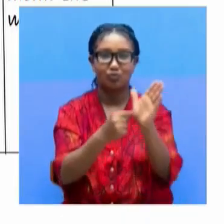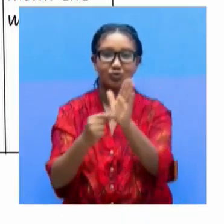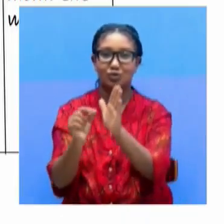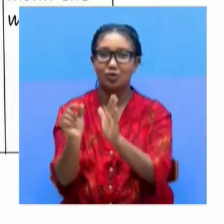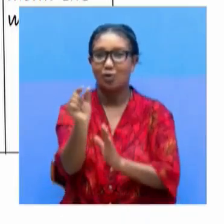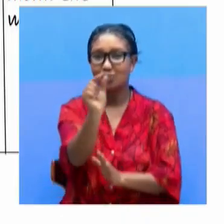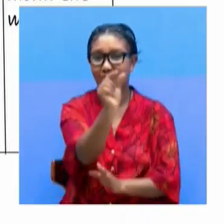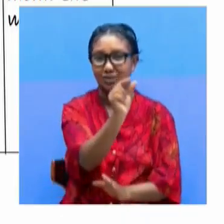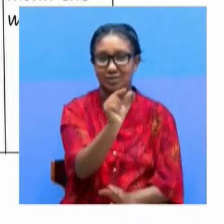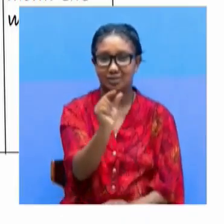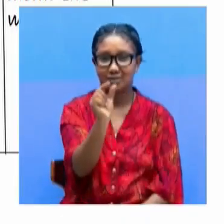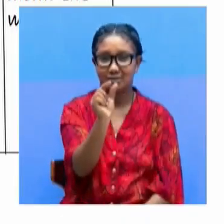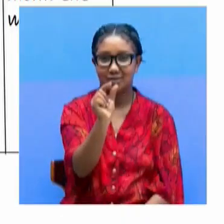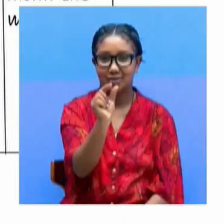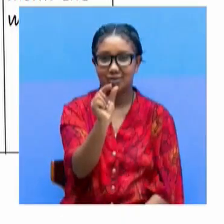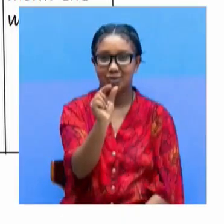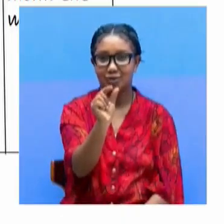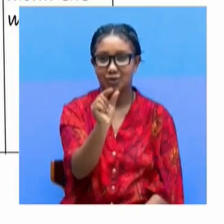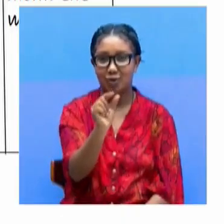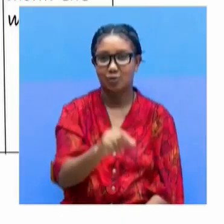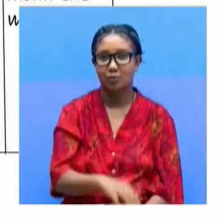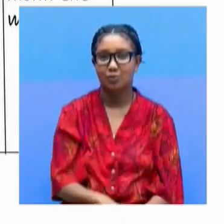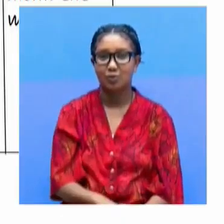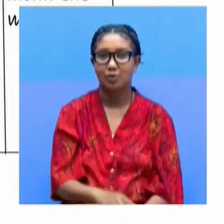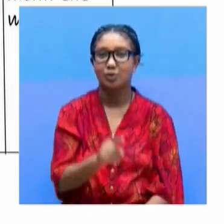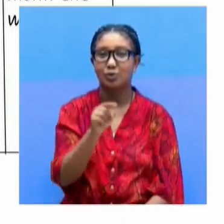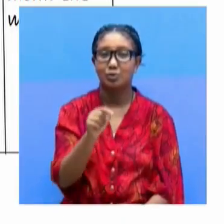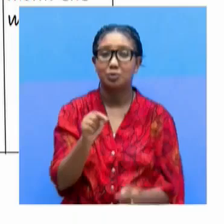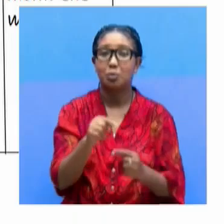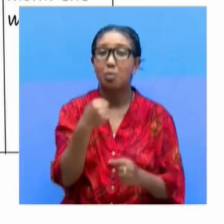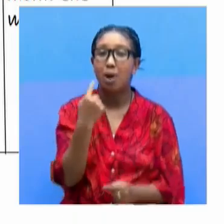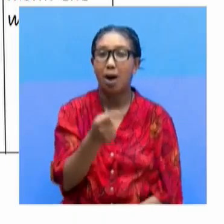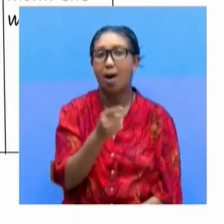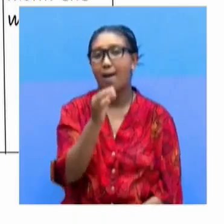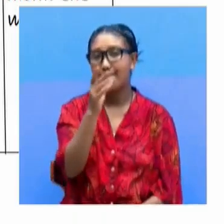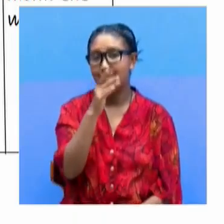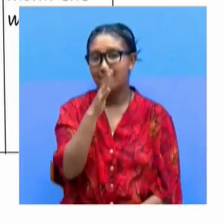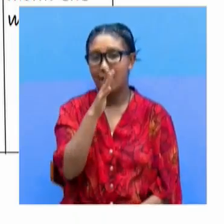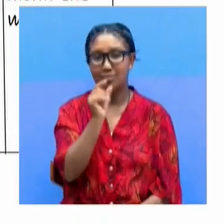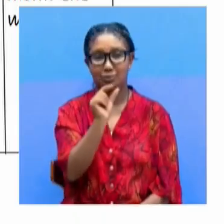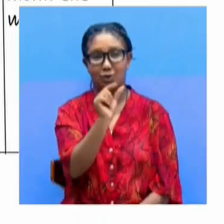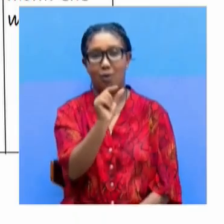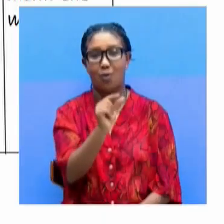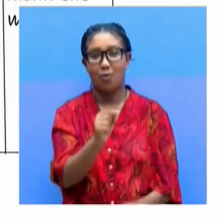it to my mom.